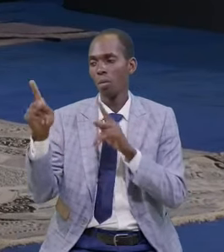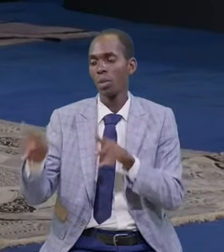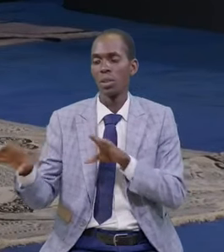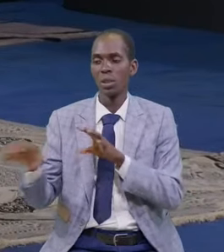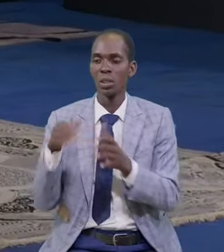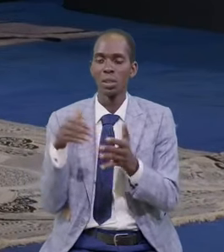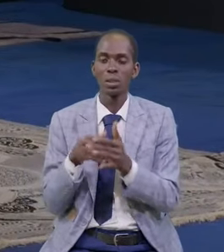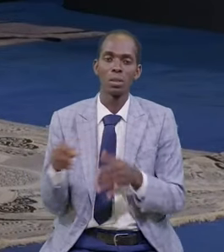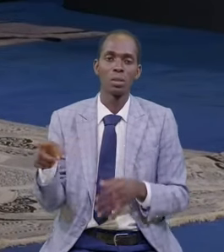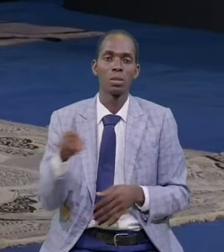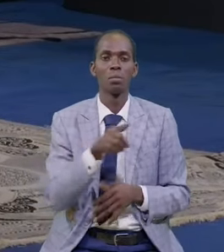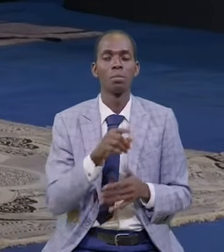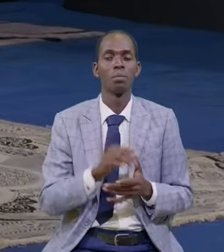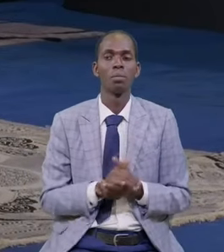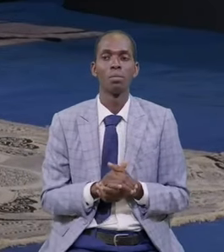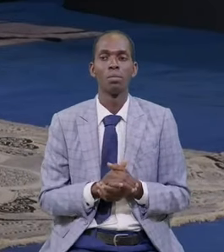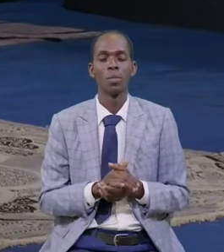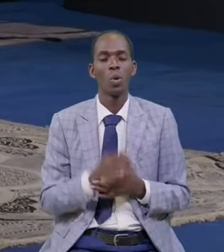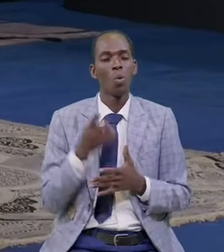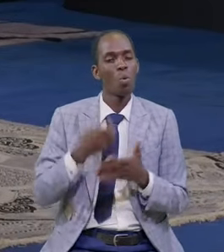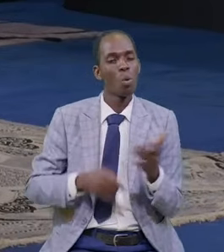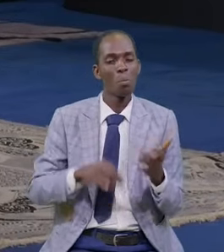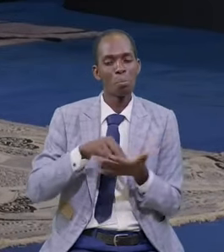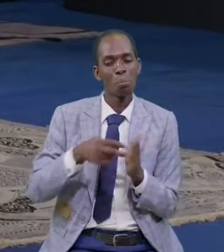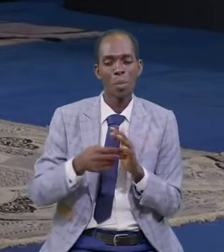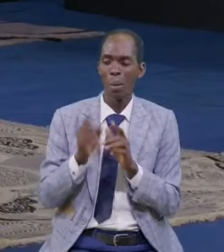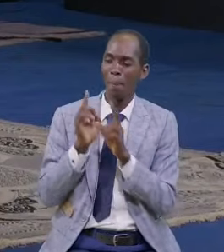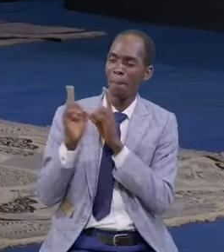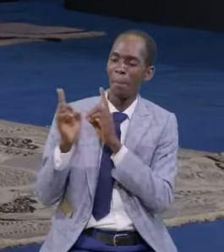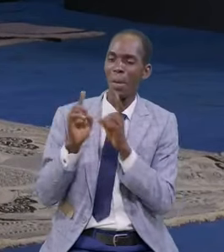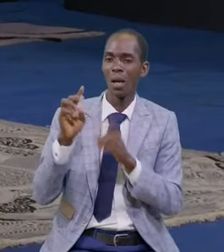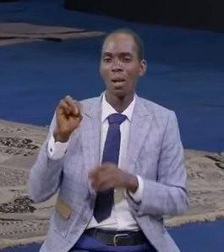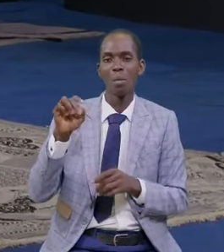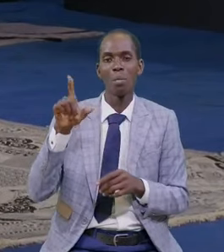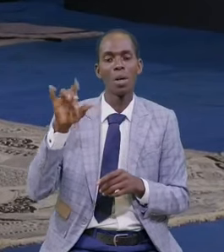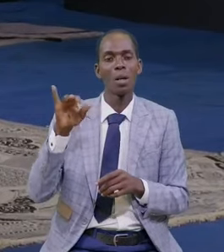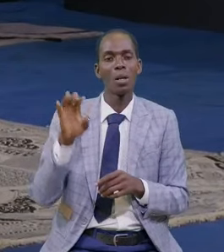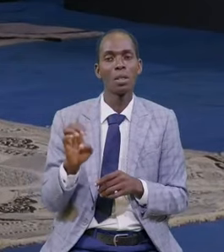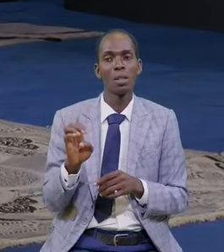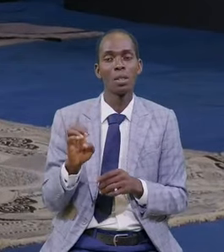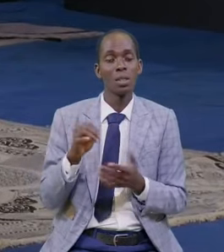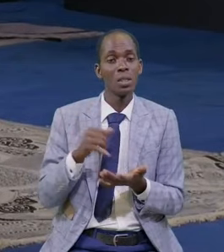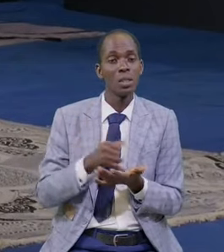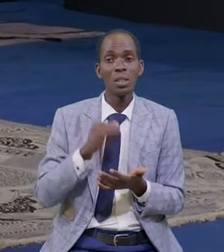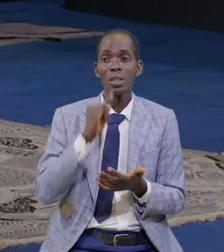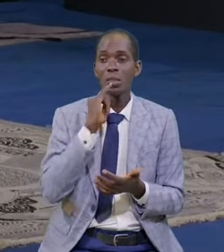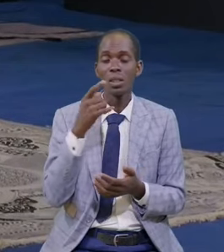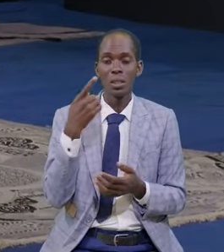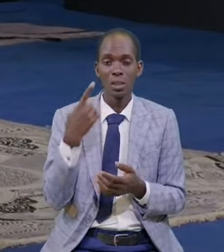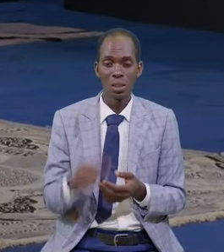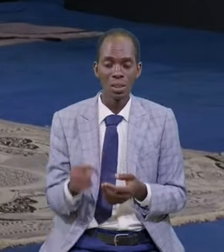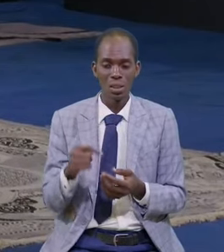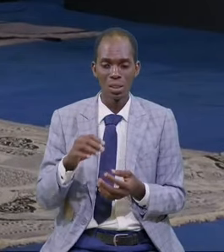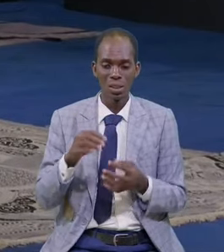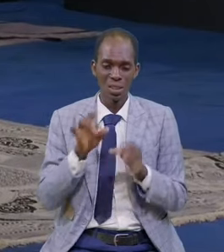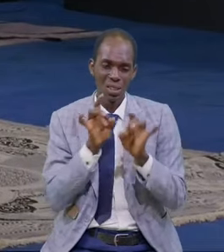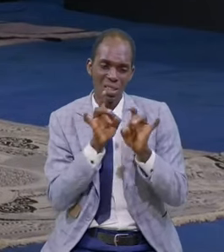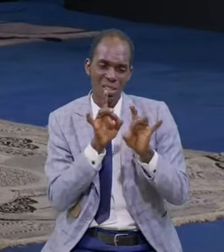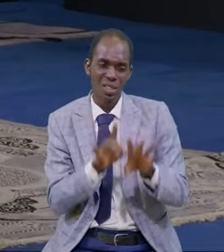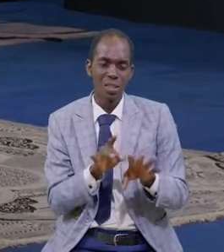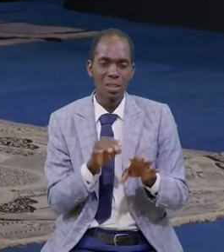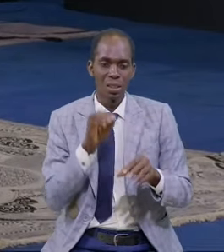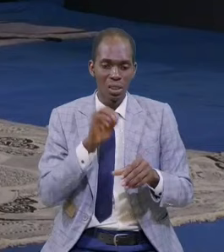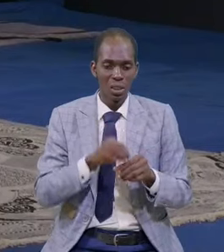them what smilees if the seated hatred and emity in the heart